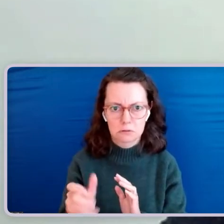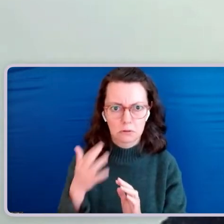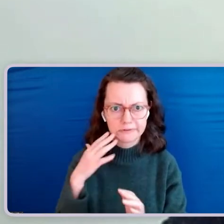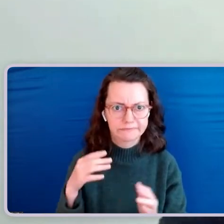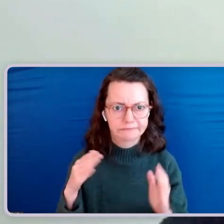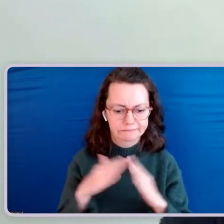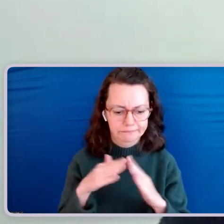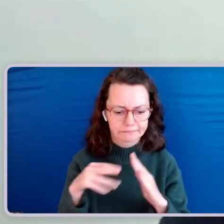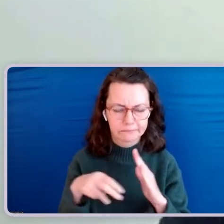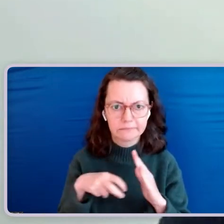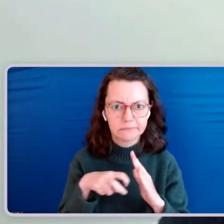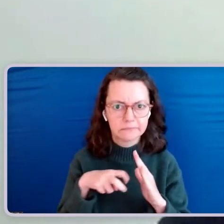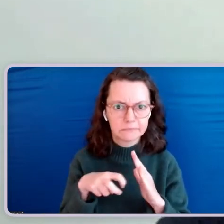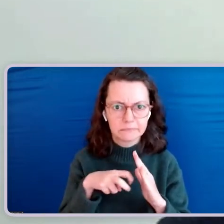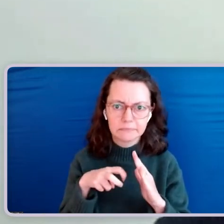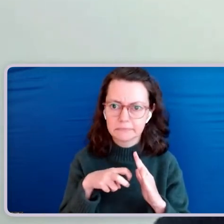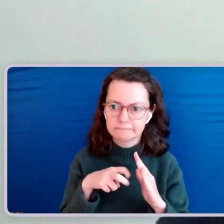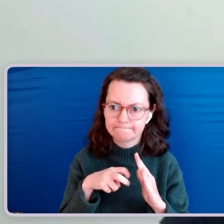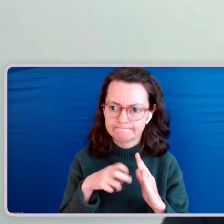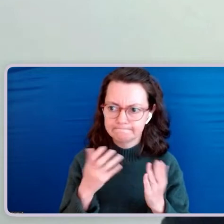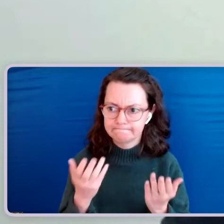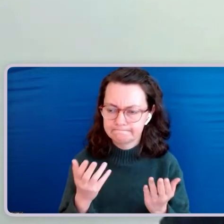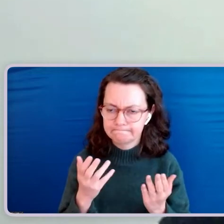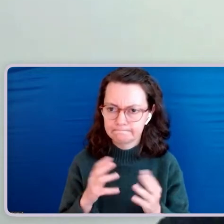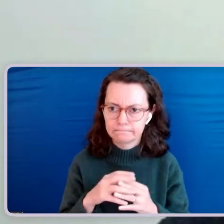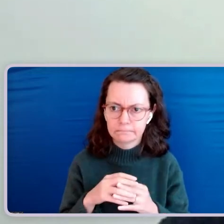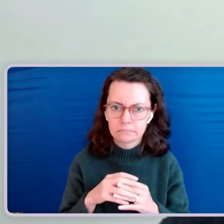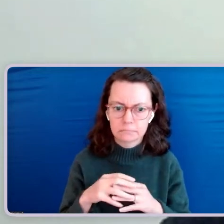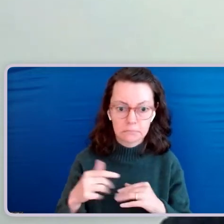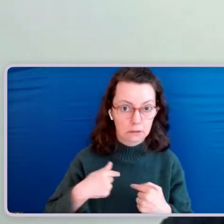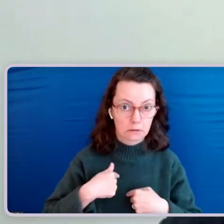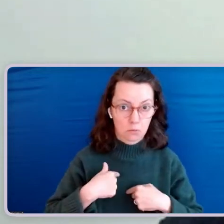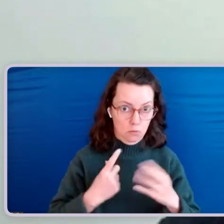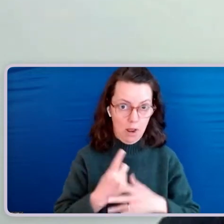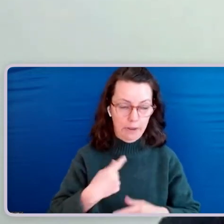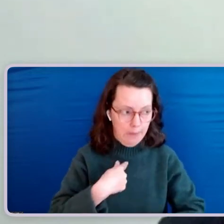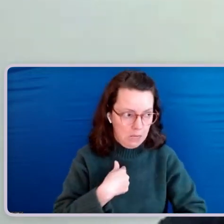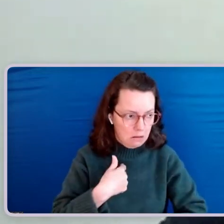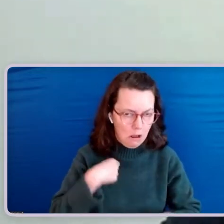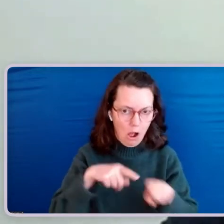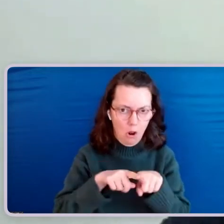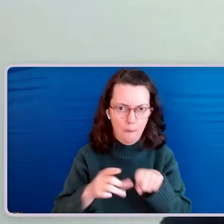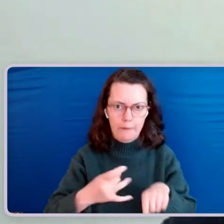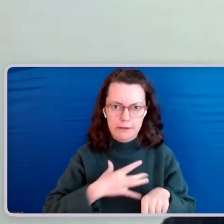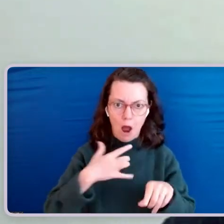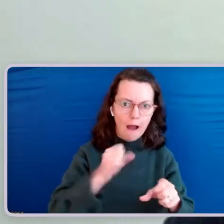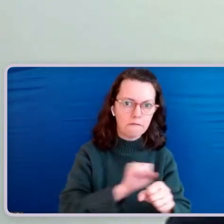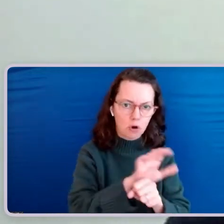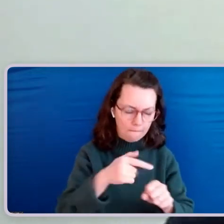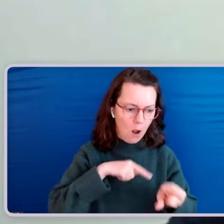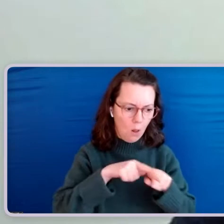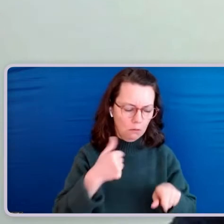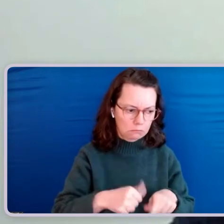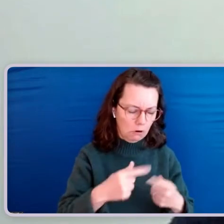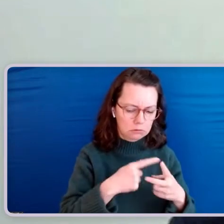with COVID? Because I'm speaking from my own experience as well as others that I've heard from the